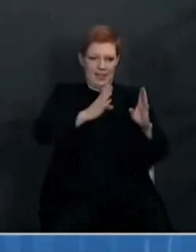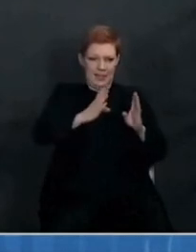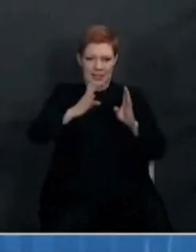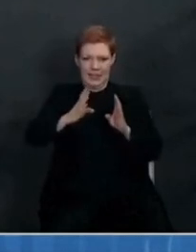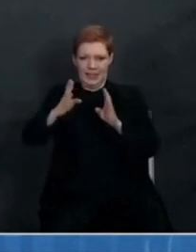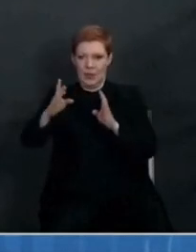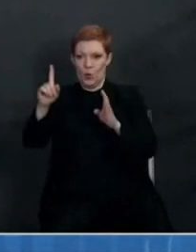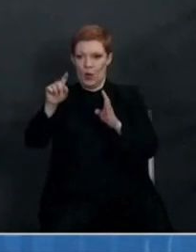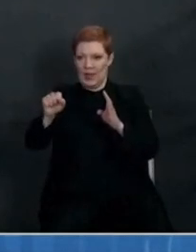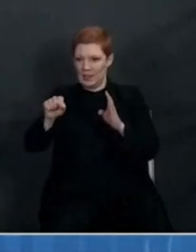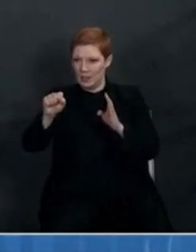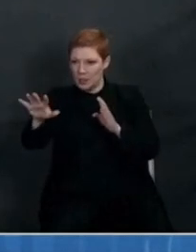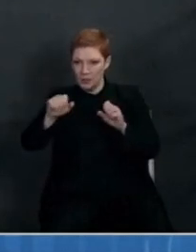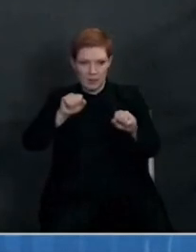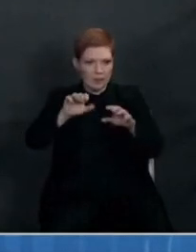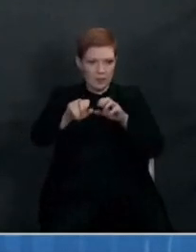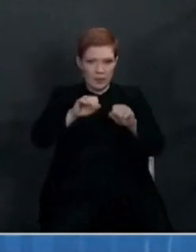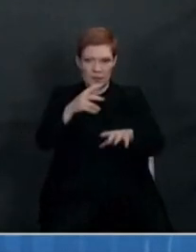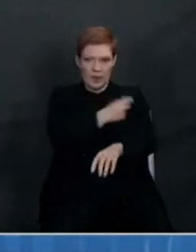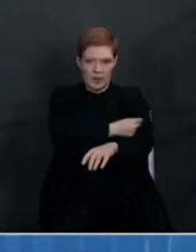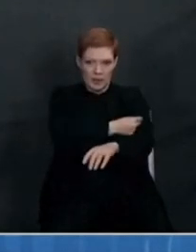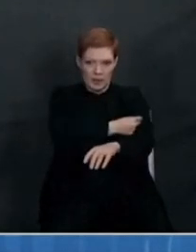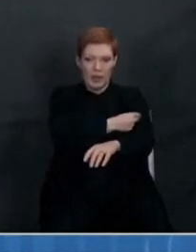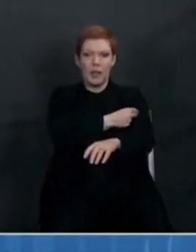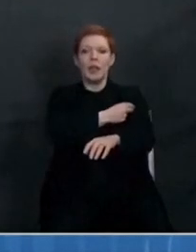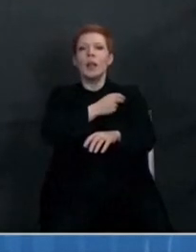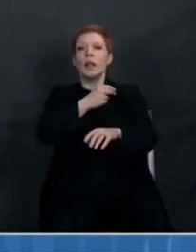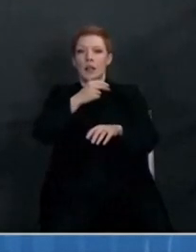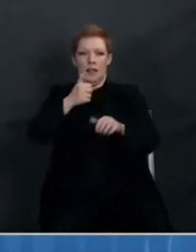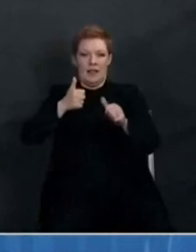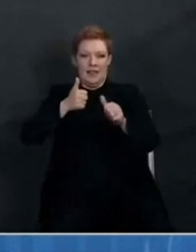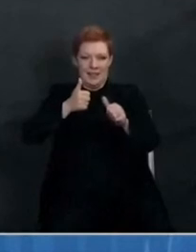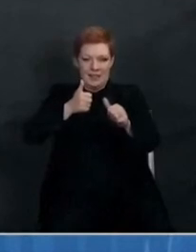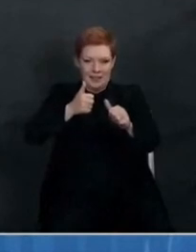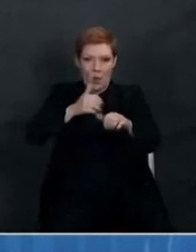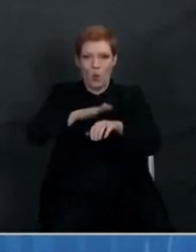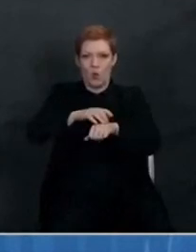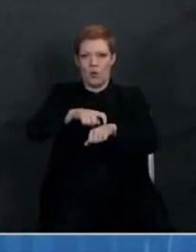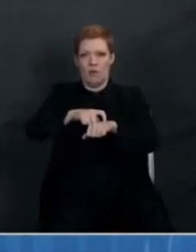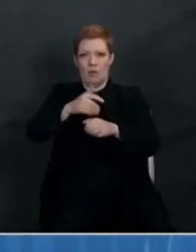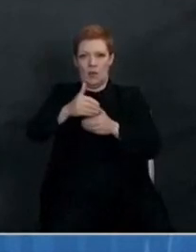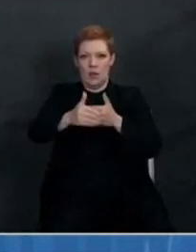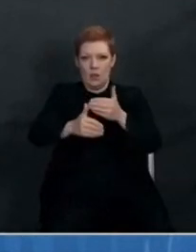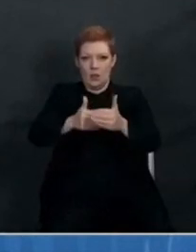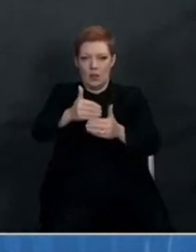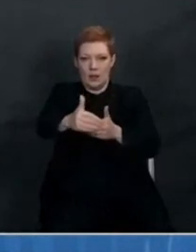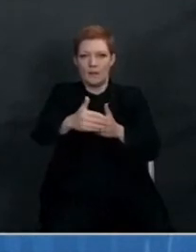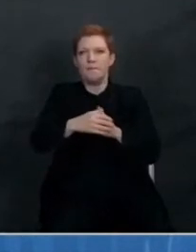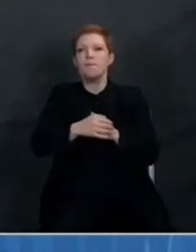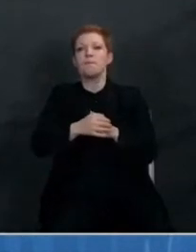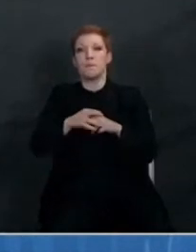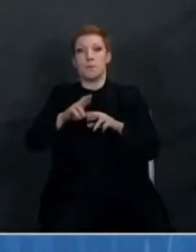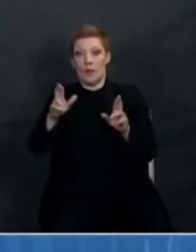as equitably as possible, because they now have the predictability that the second dose will be there when the time comes.